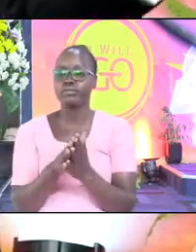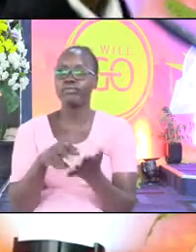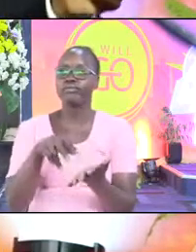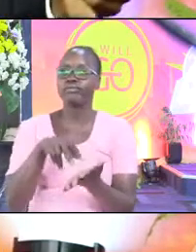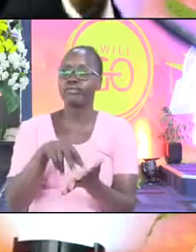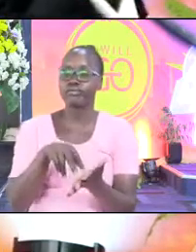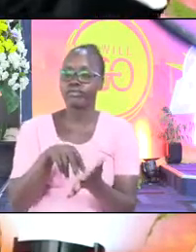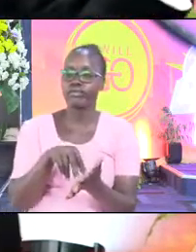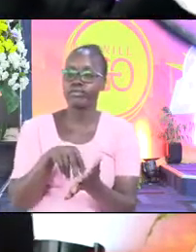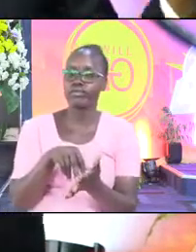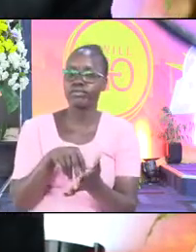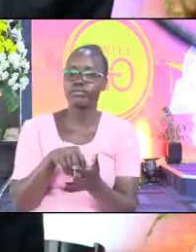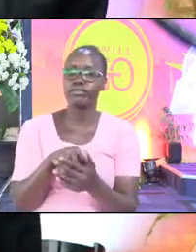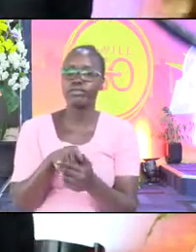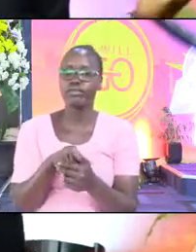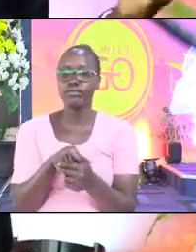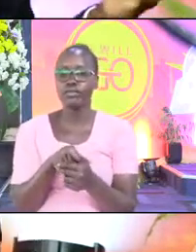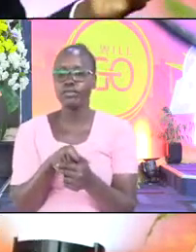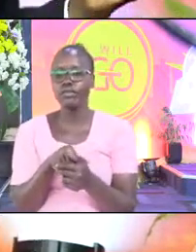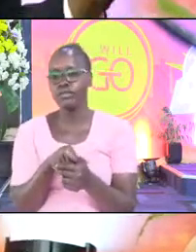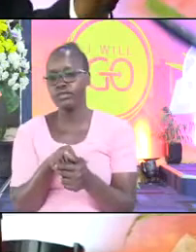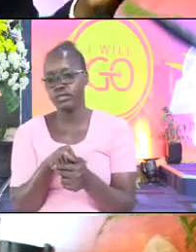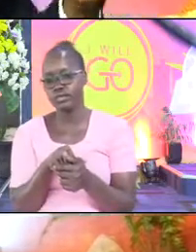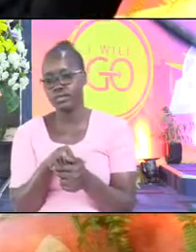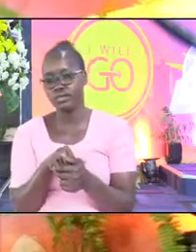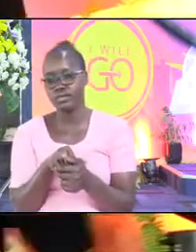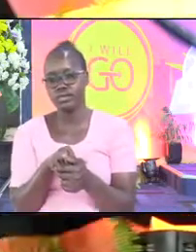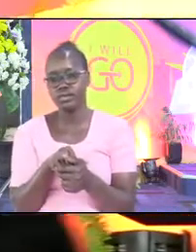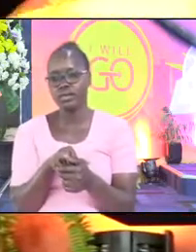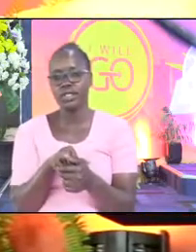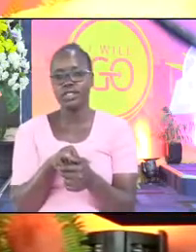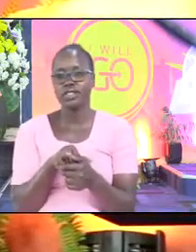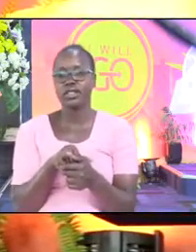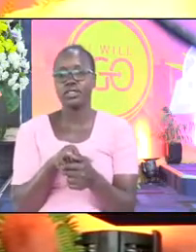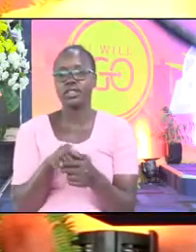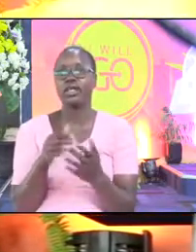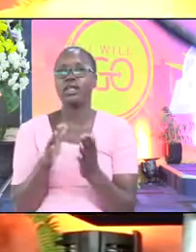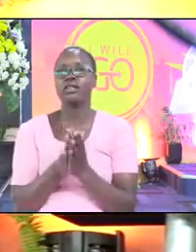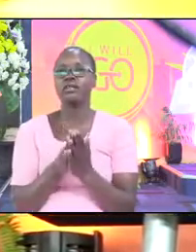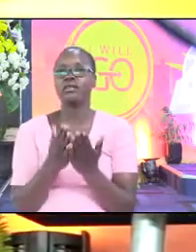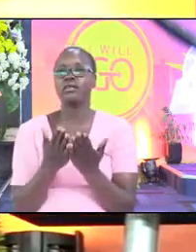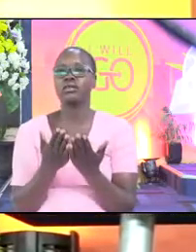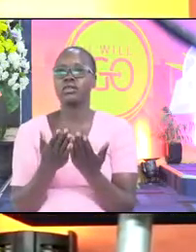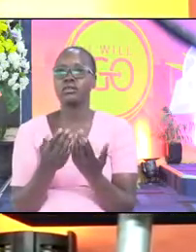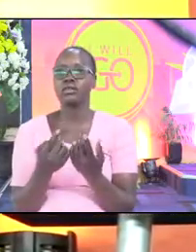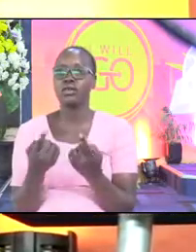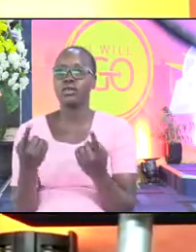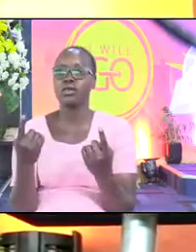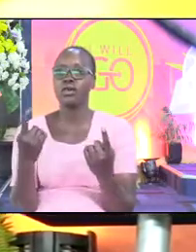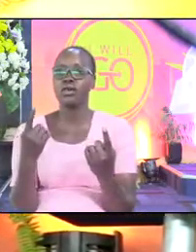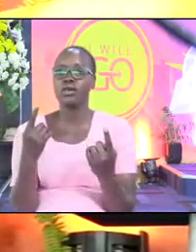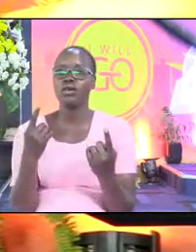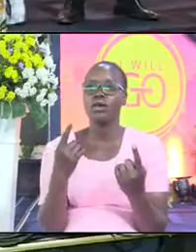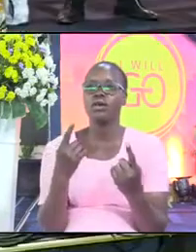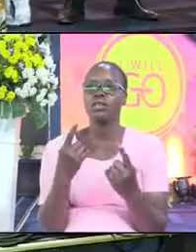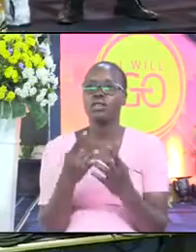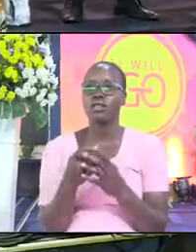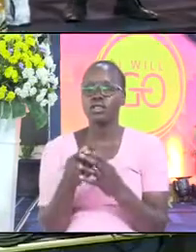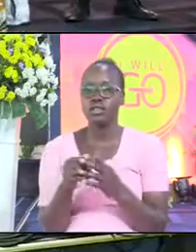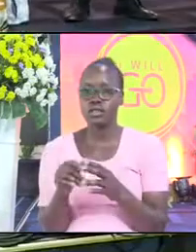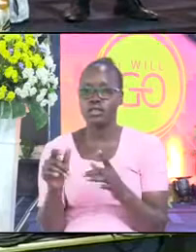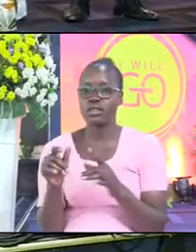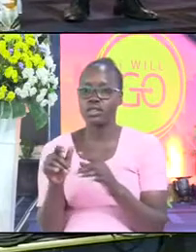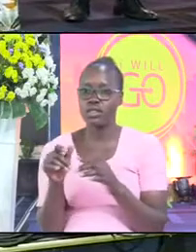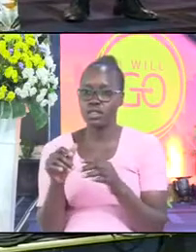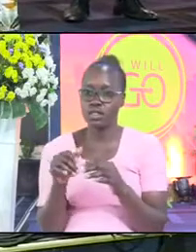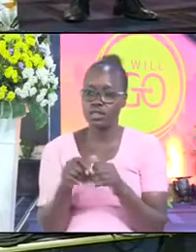stand. The form me see. Thou hast trod the way before thou me. Strong, come to Jesus.